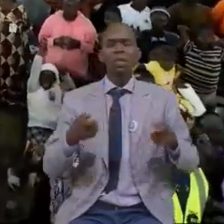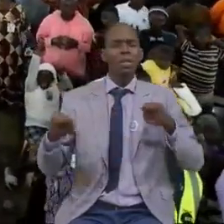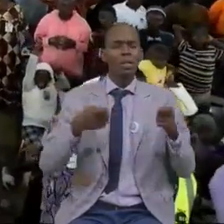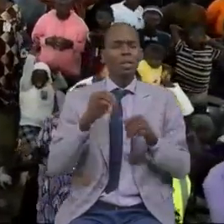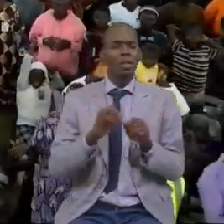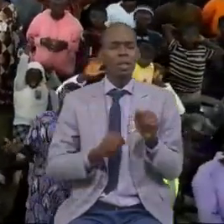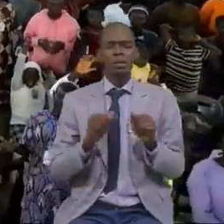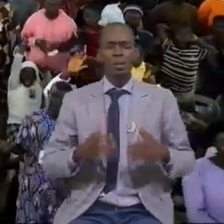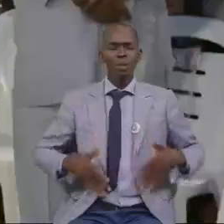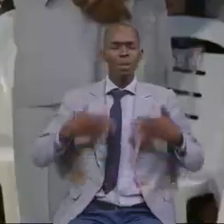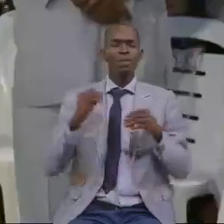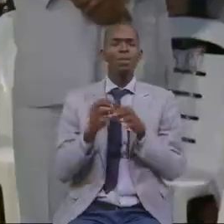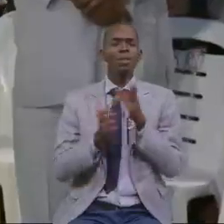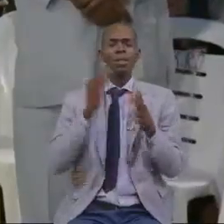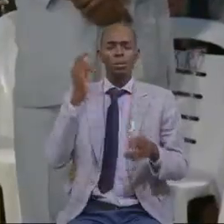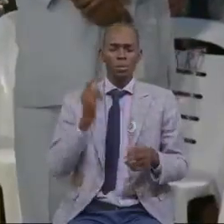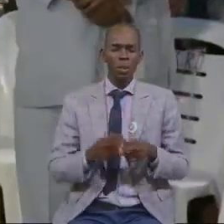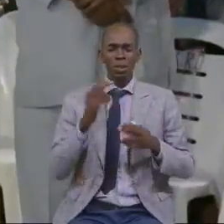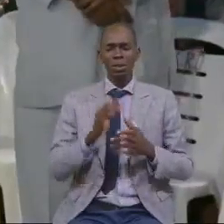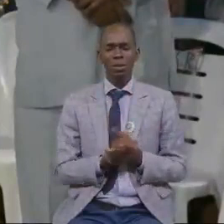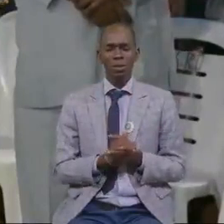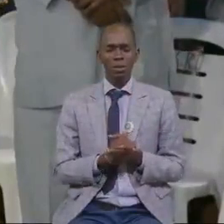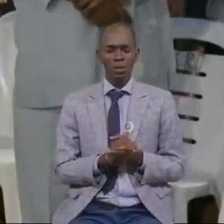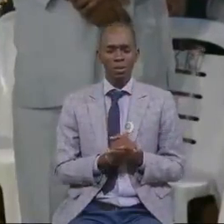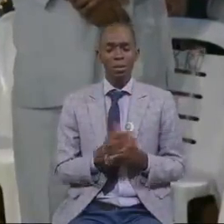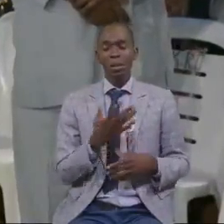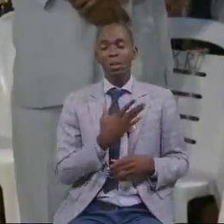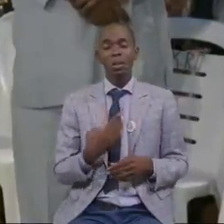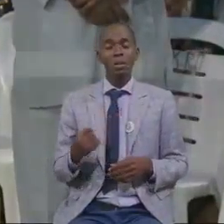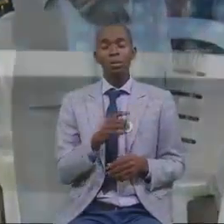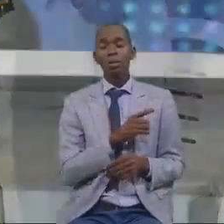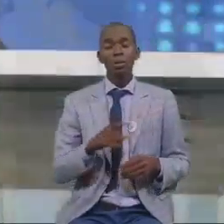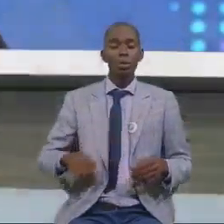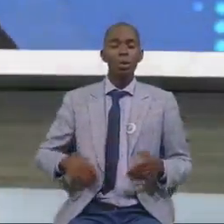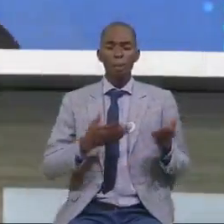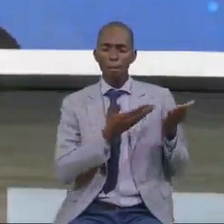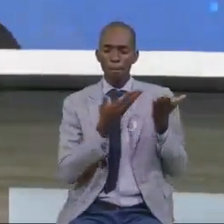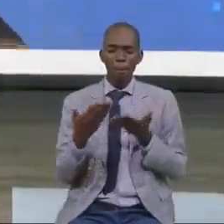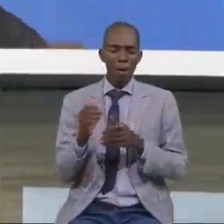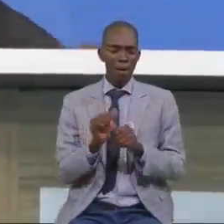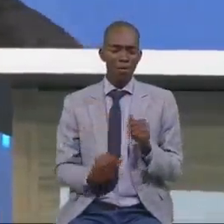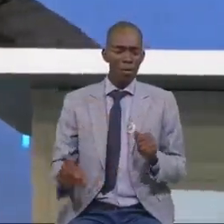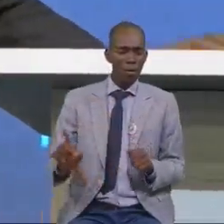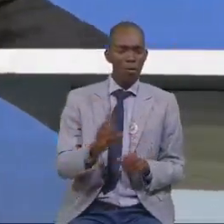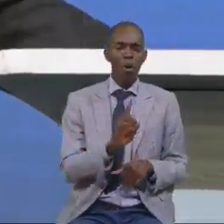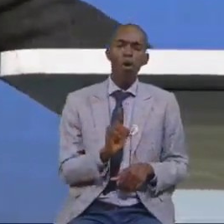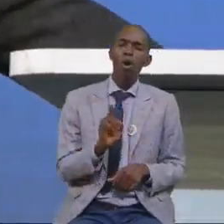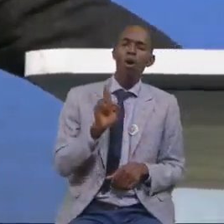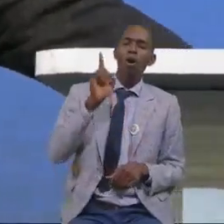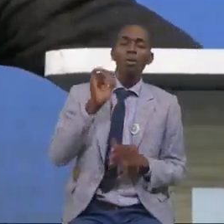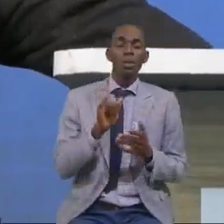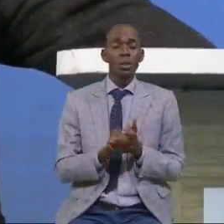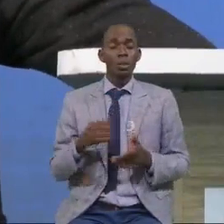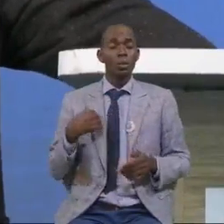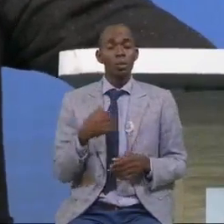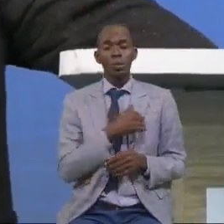life in Jesus' name. And Lord, bring everyone up that we will